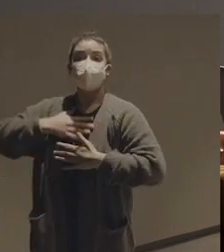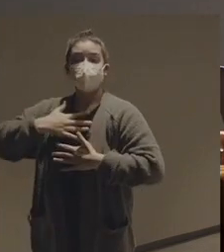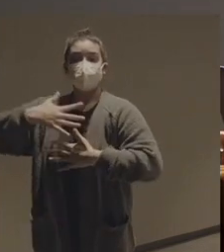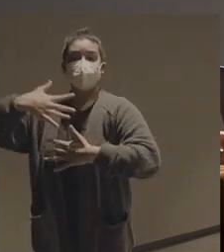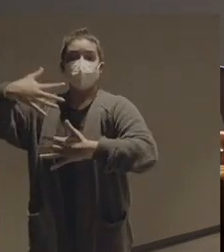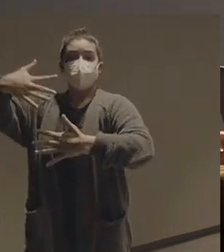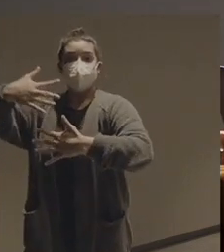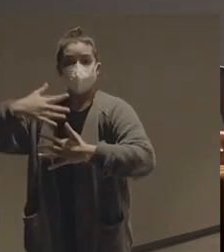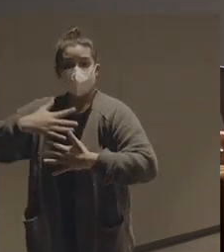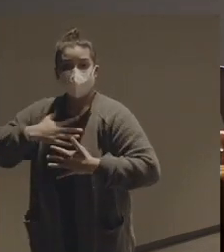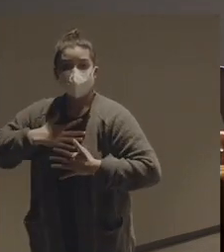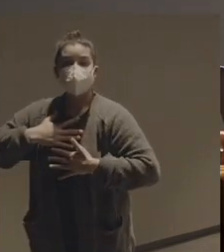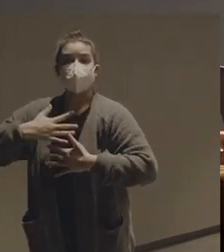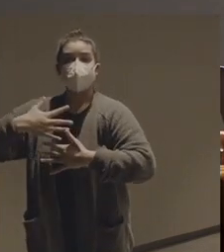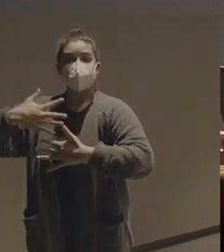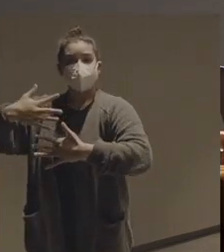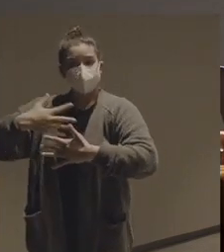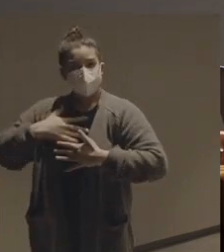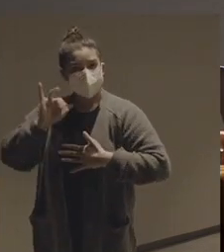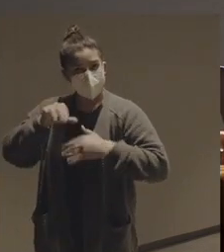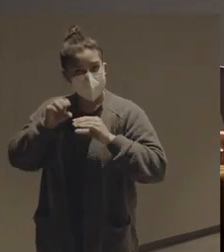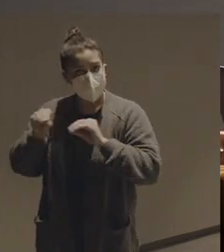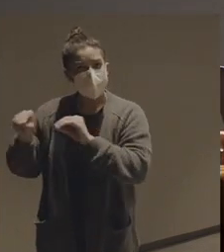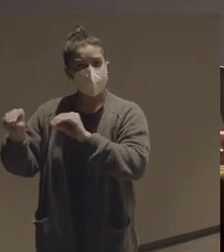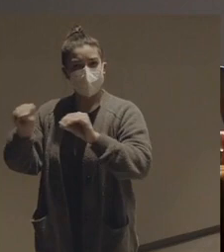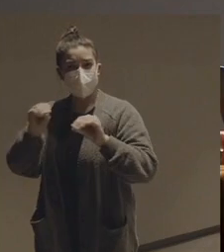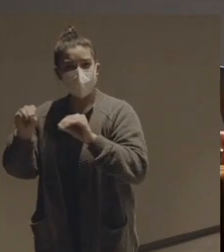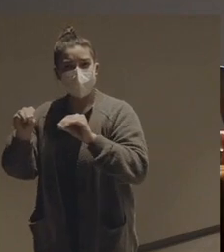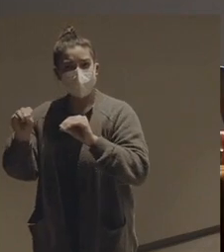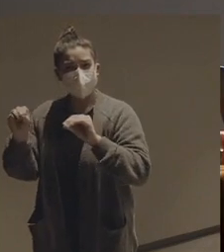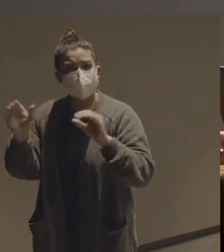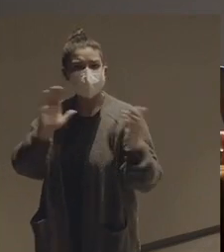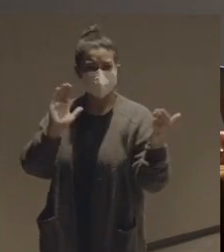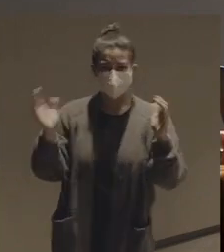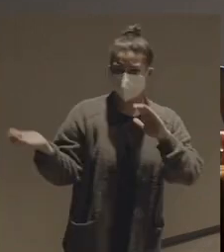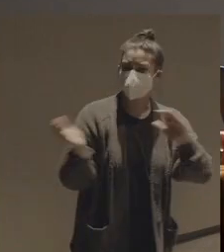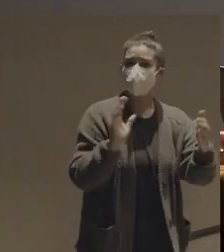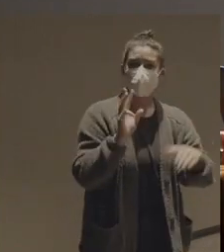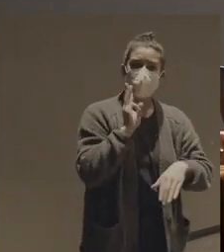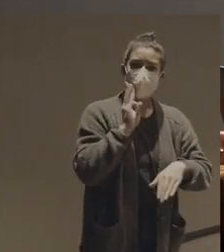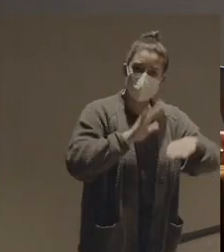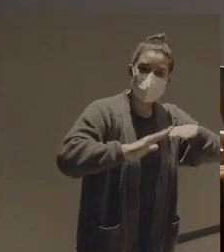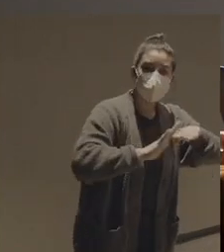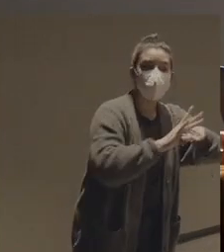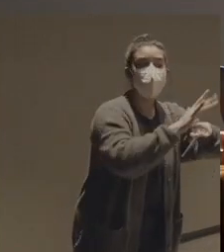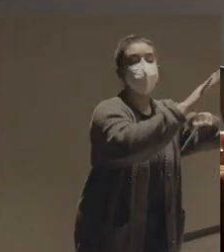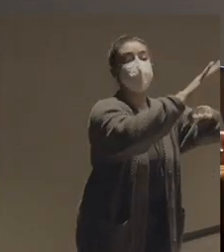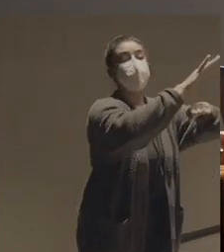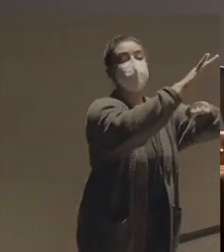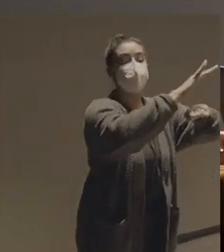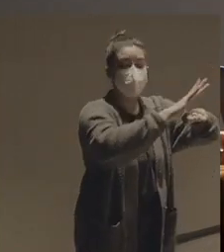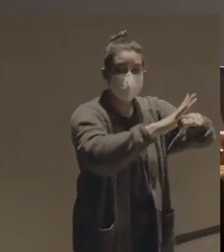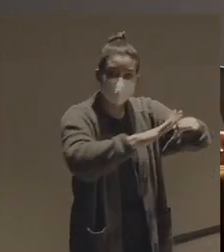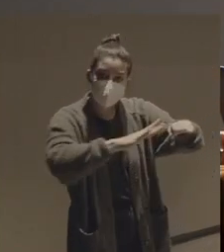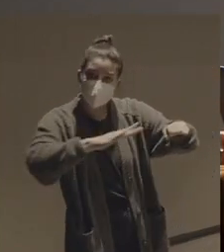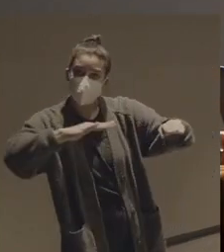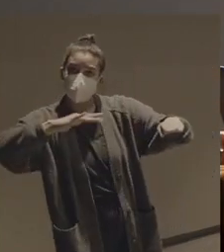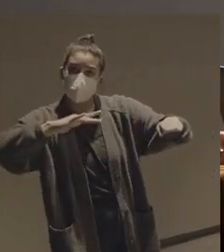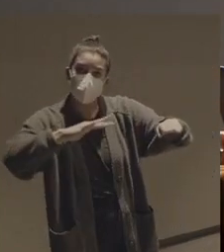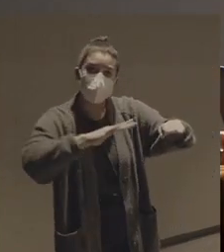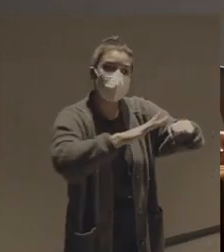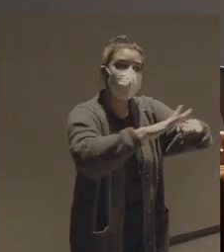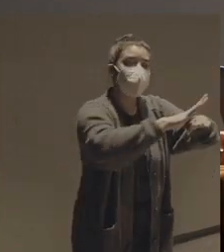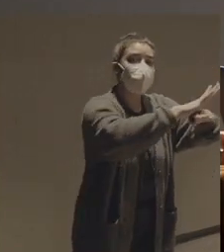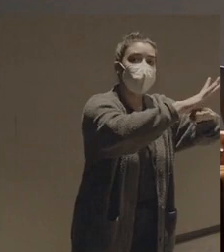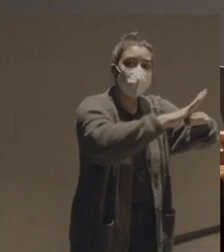in addition to breath, there's also this notion of duration that comes with the timed lighting, which I'm not gonna get into here, but relates